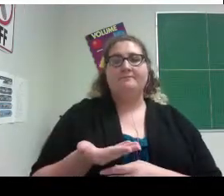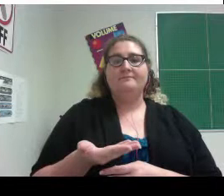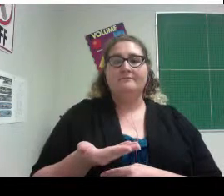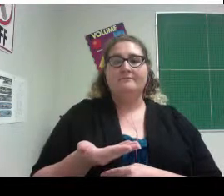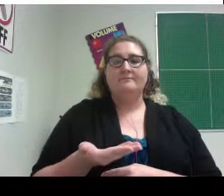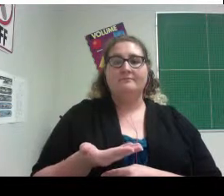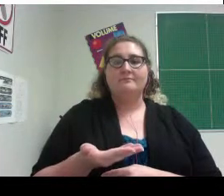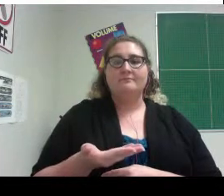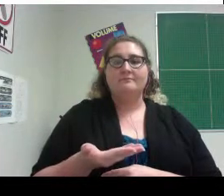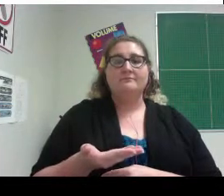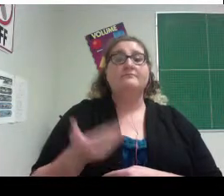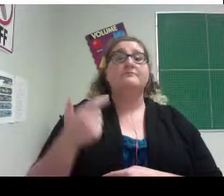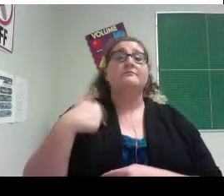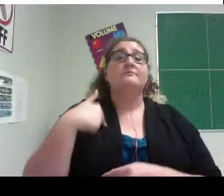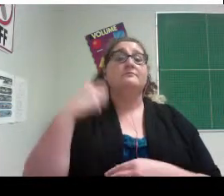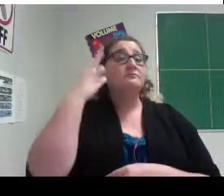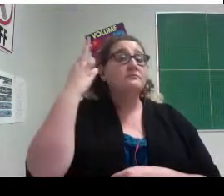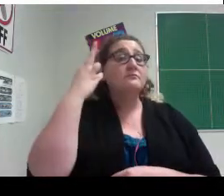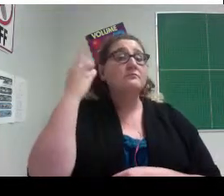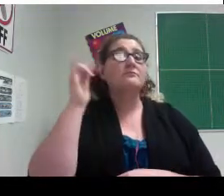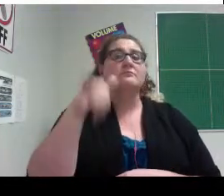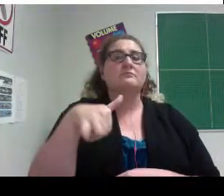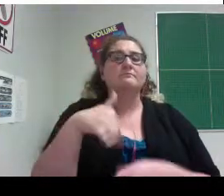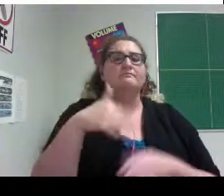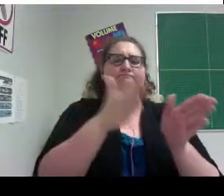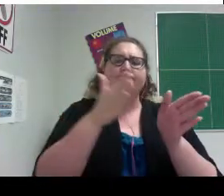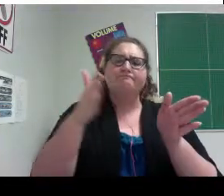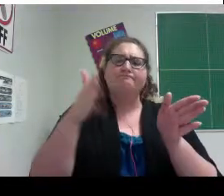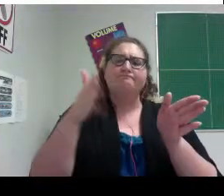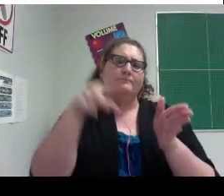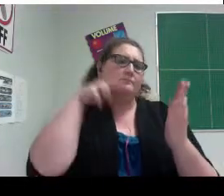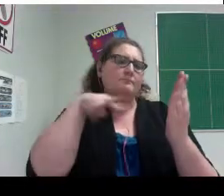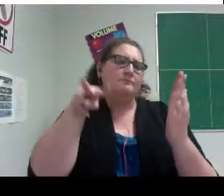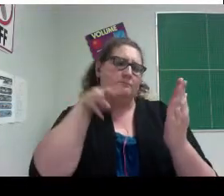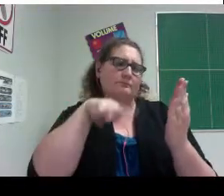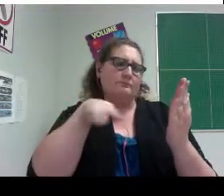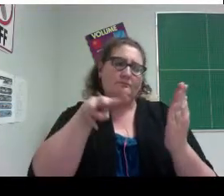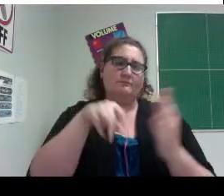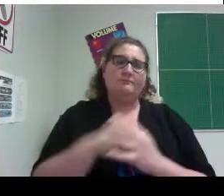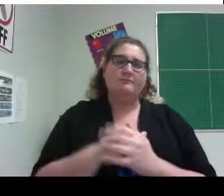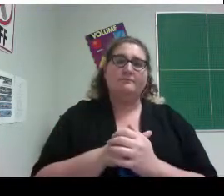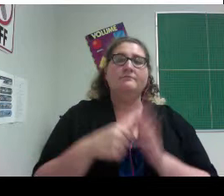Introduction. Inductive reasoning is a reasoning based on patterns you observe.